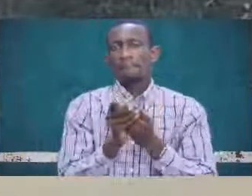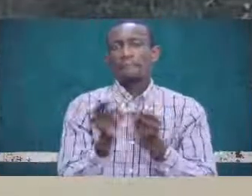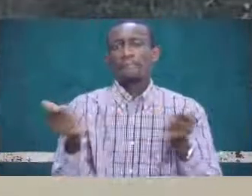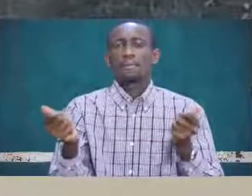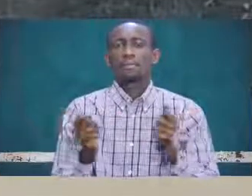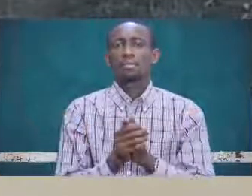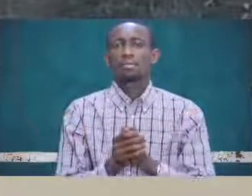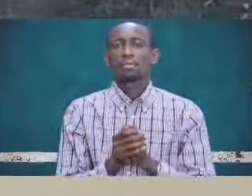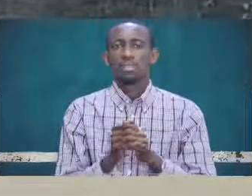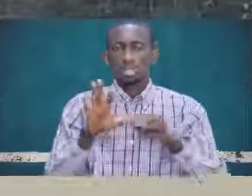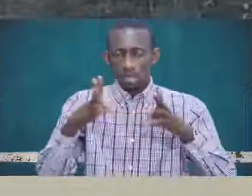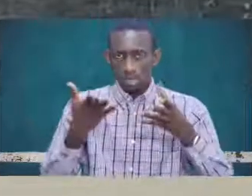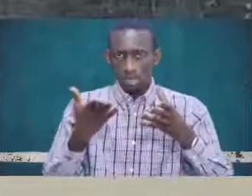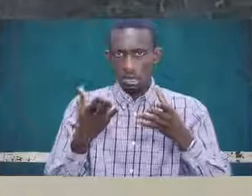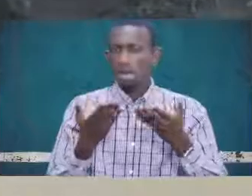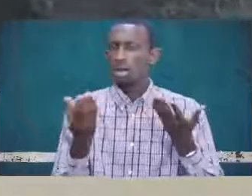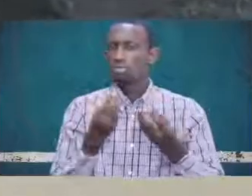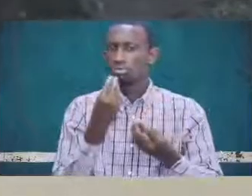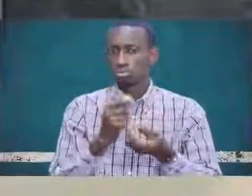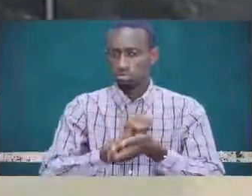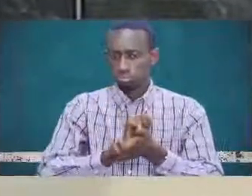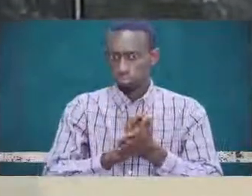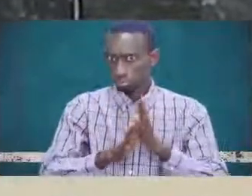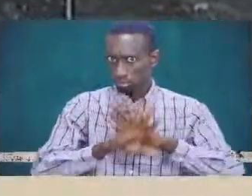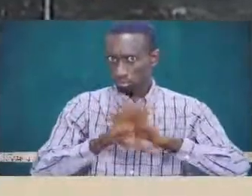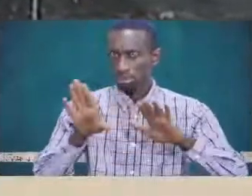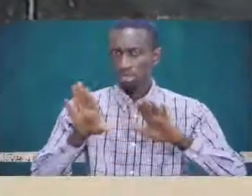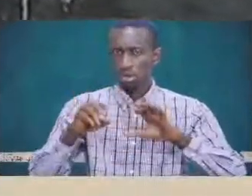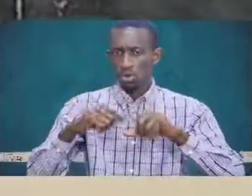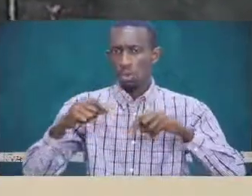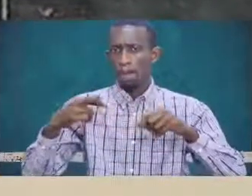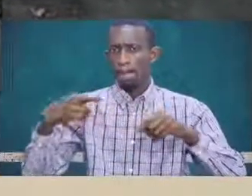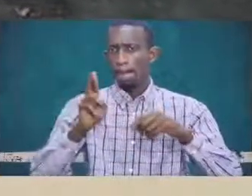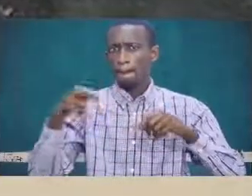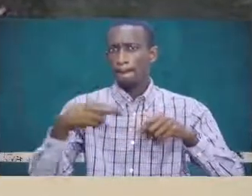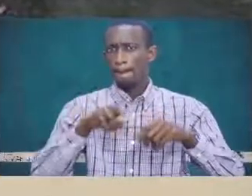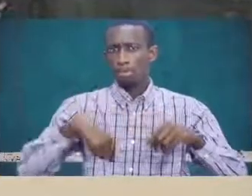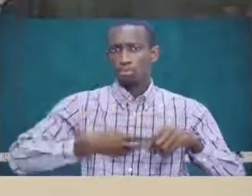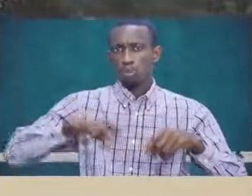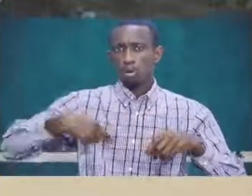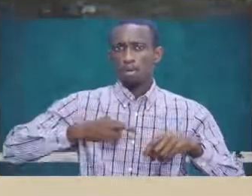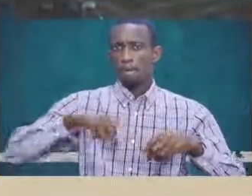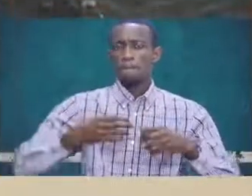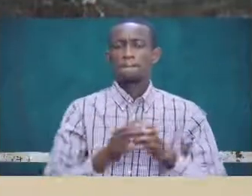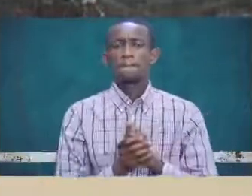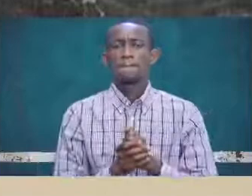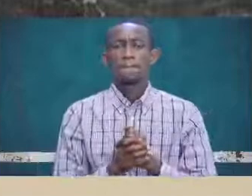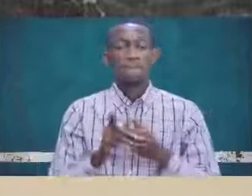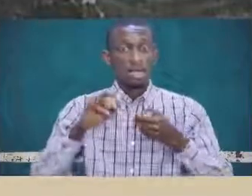small intestines. So the learning objective of today, learning objectives of